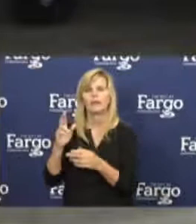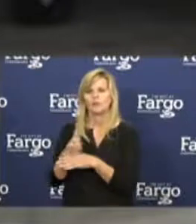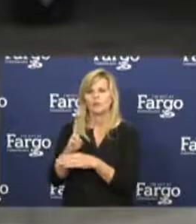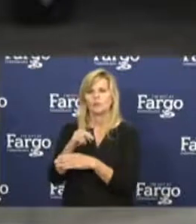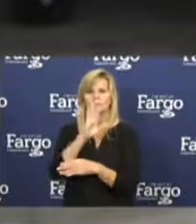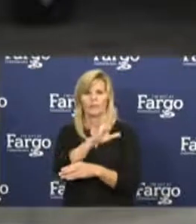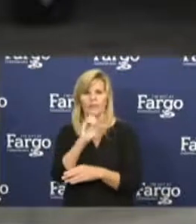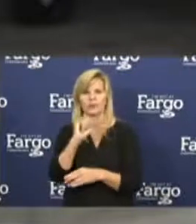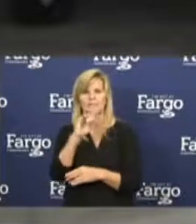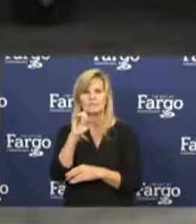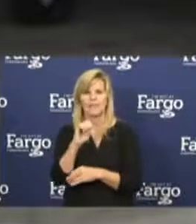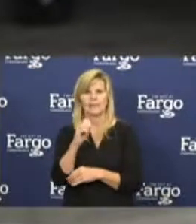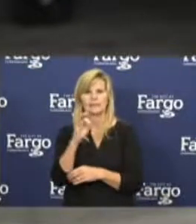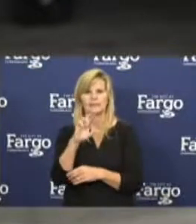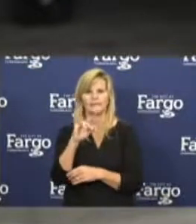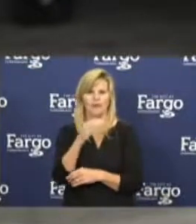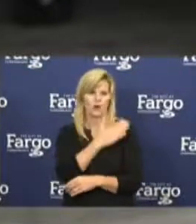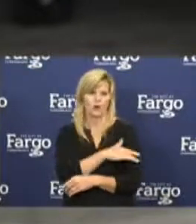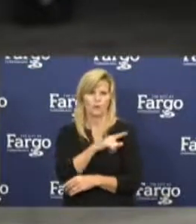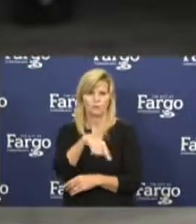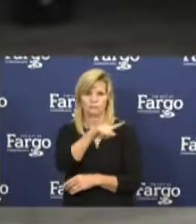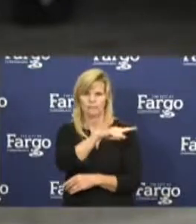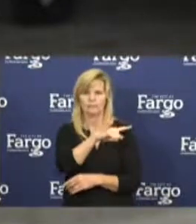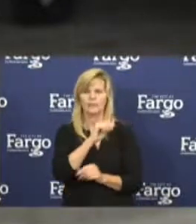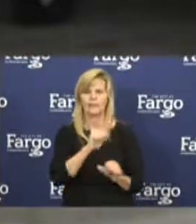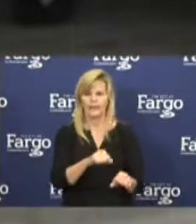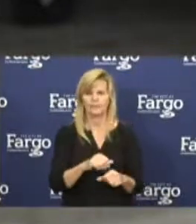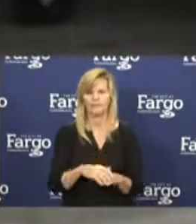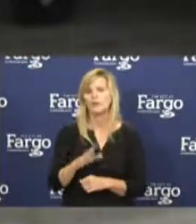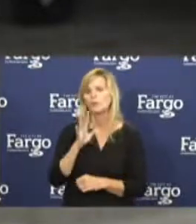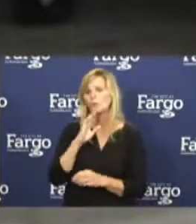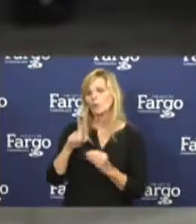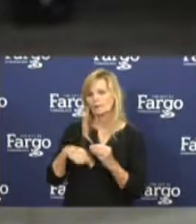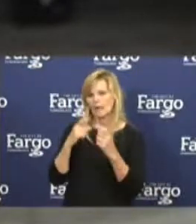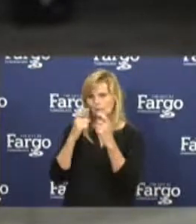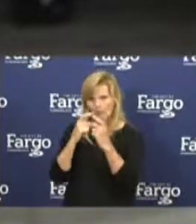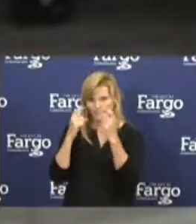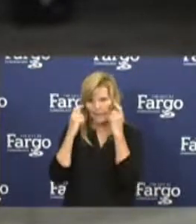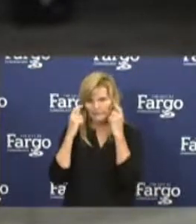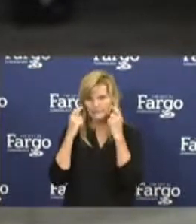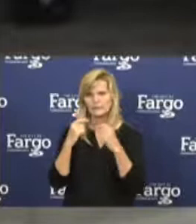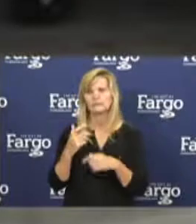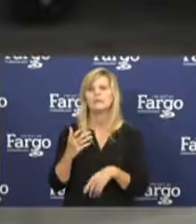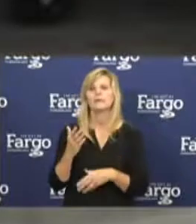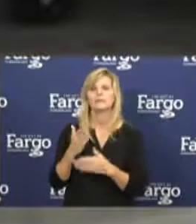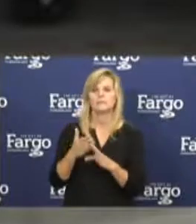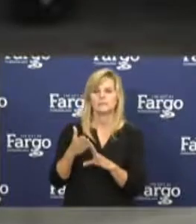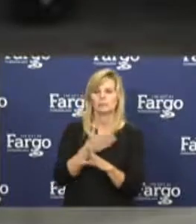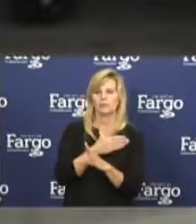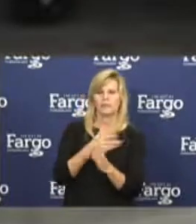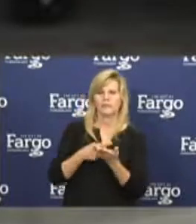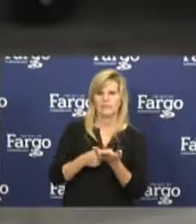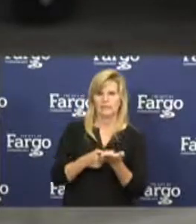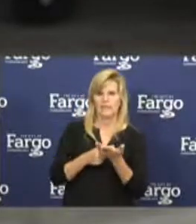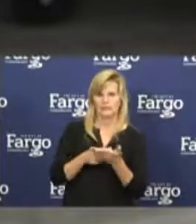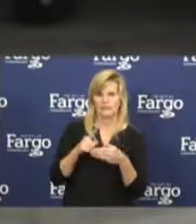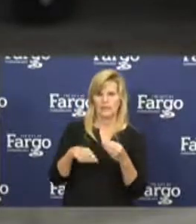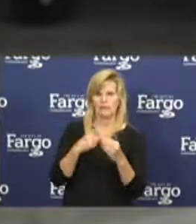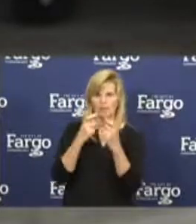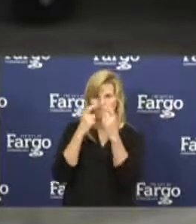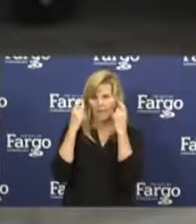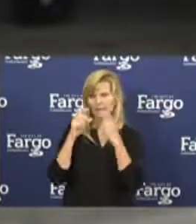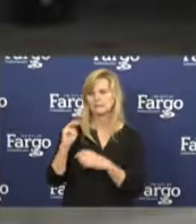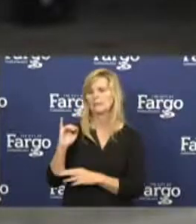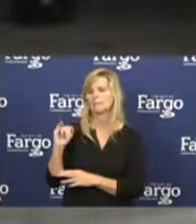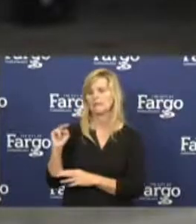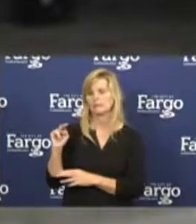sites in the Fargo side. We talk about masking, and there's been some previous discussion on masks. In